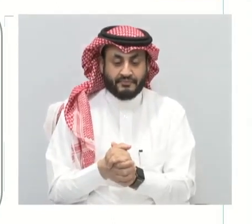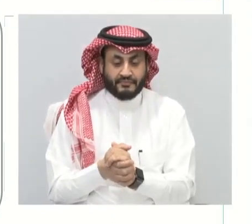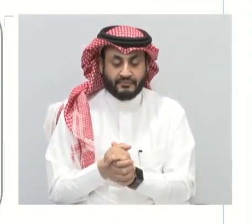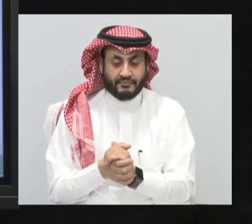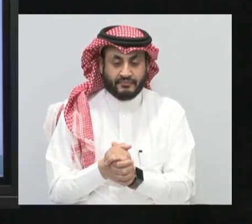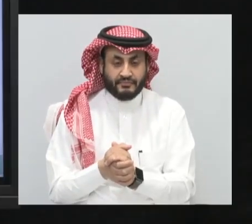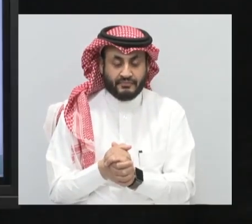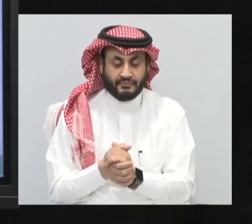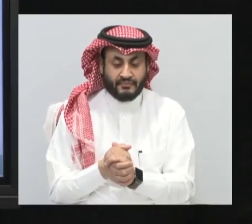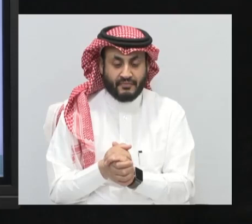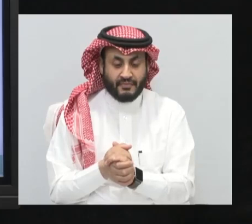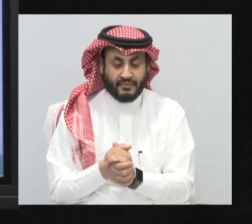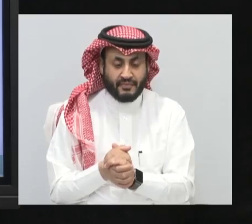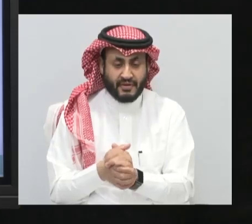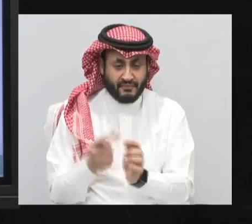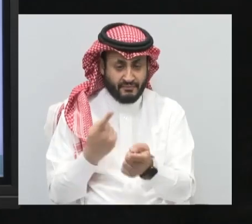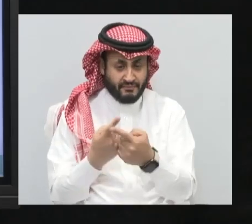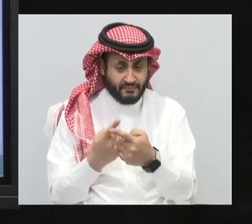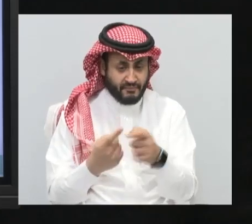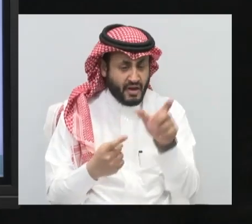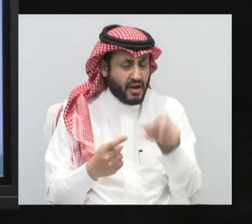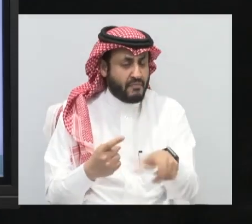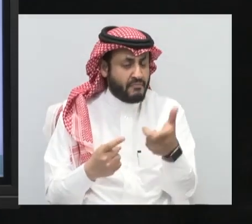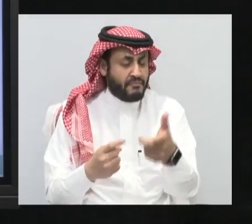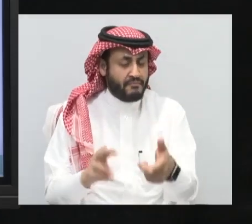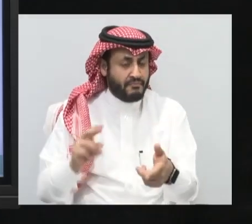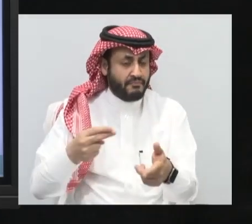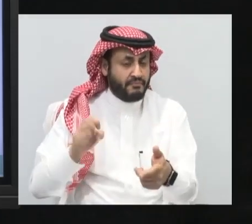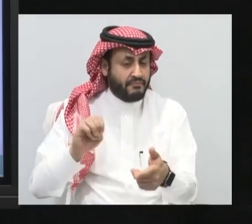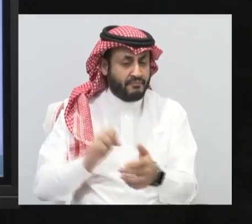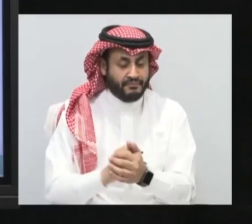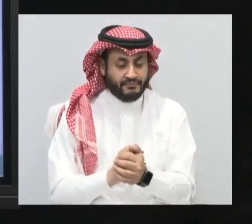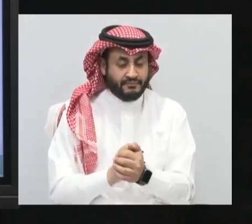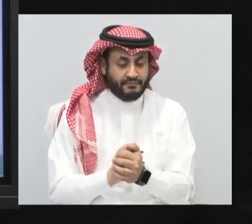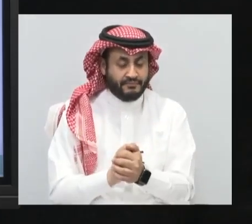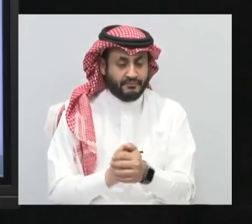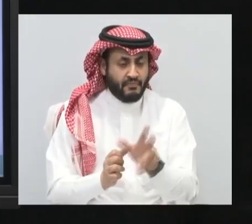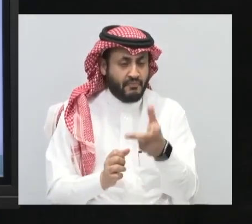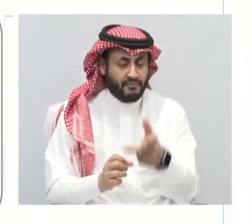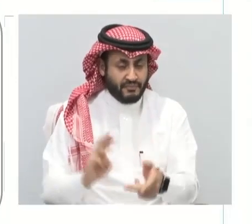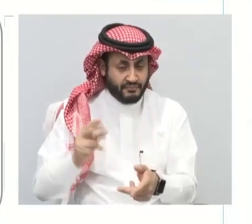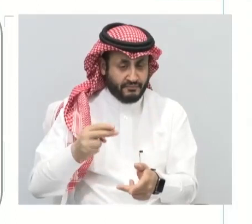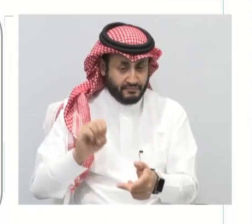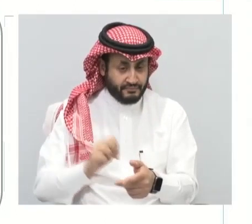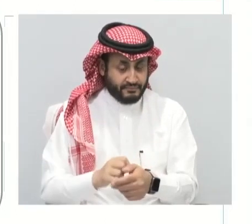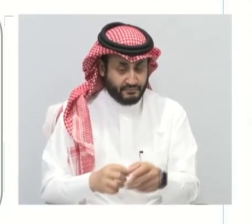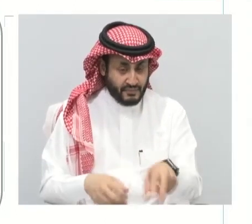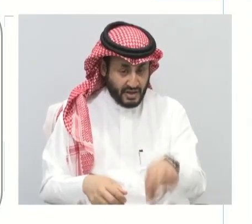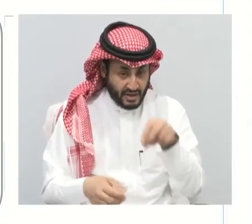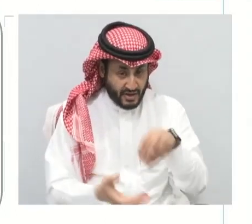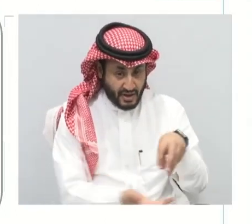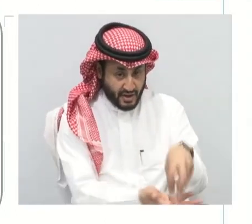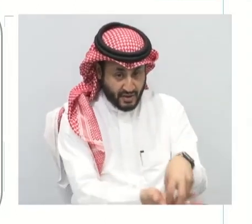Okay, so we start with who. We can tell that Andy called, that we answer who. He wants you to pick him up at